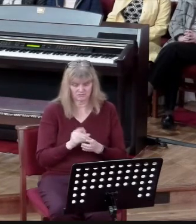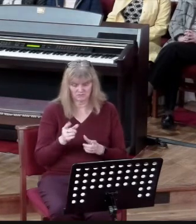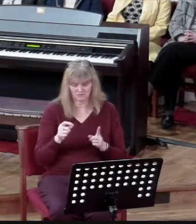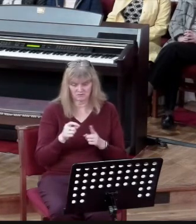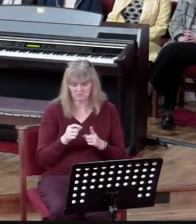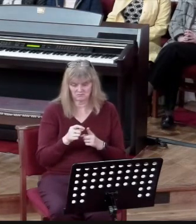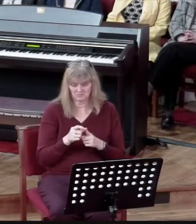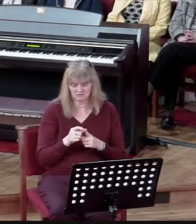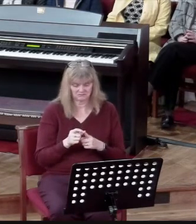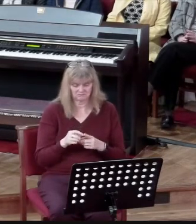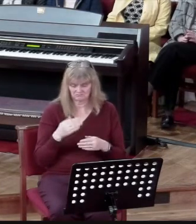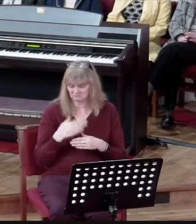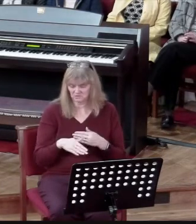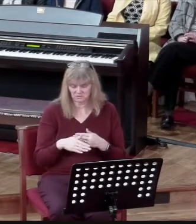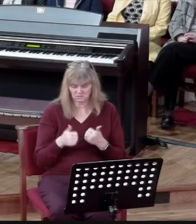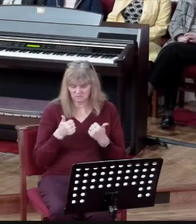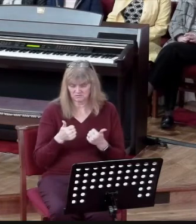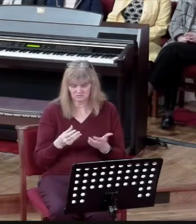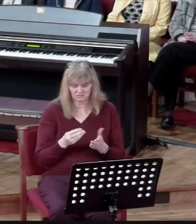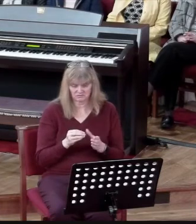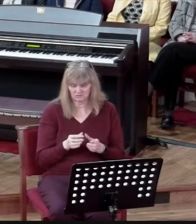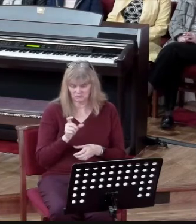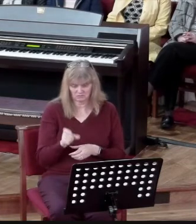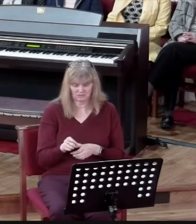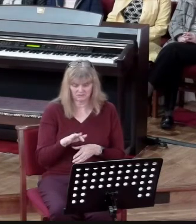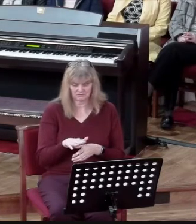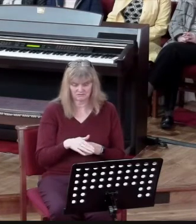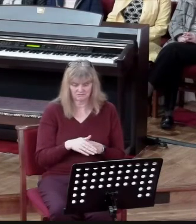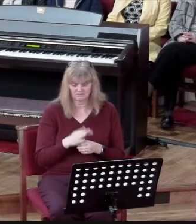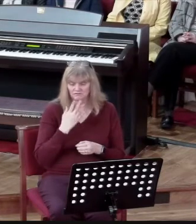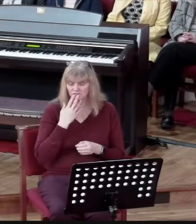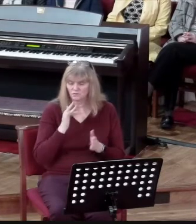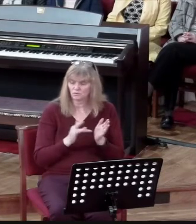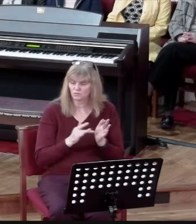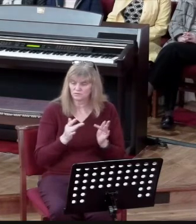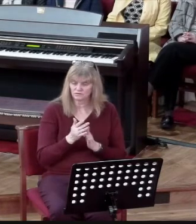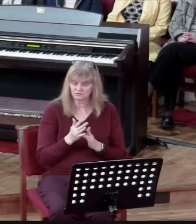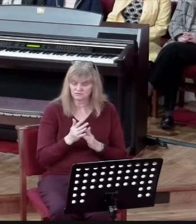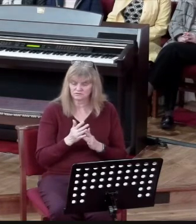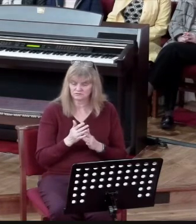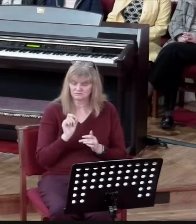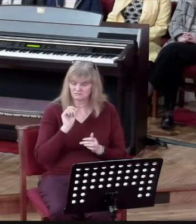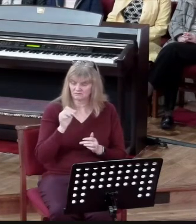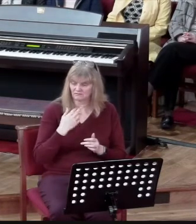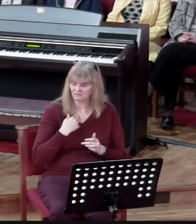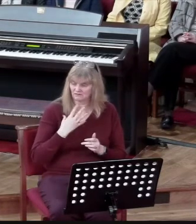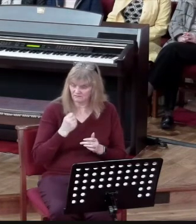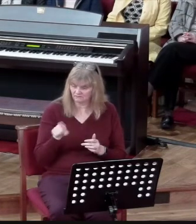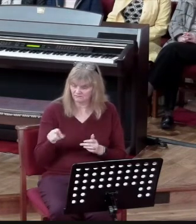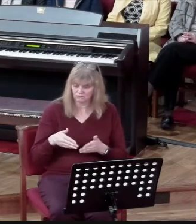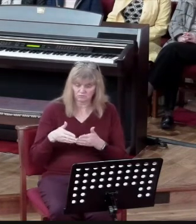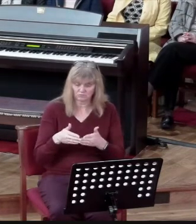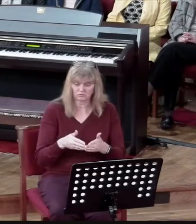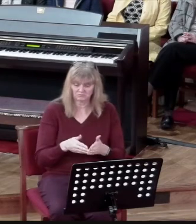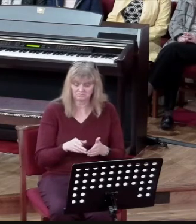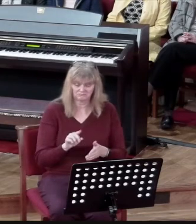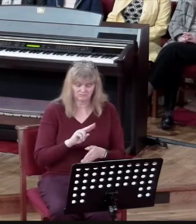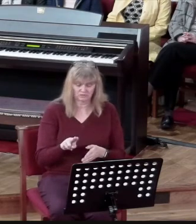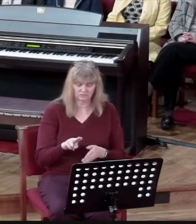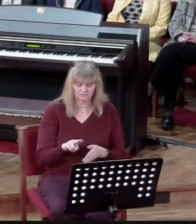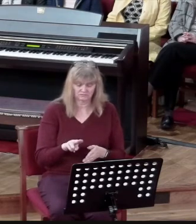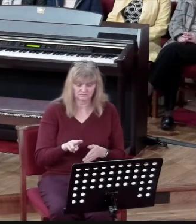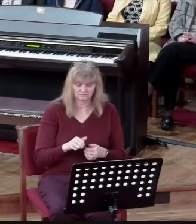good company that morning or that day, whenever it was, when Jesus asked to use his boat as a pulpit and taught,